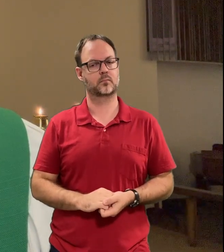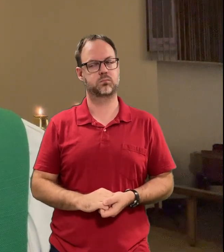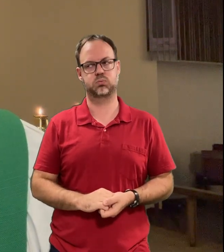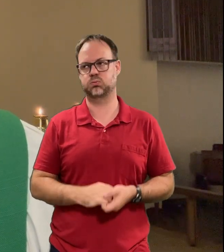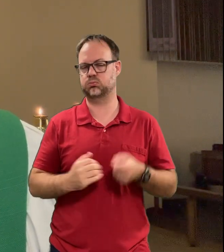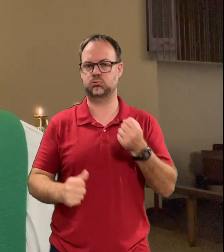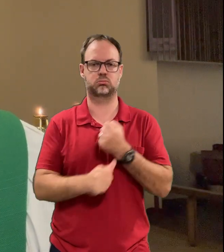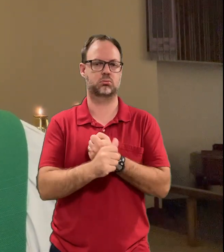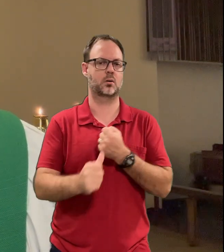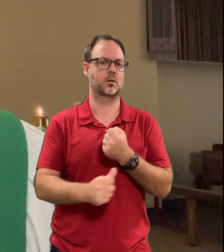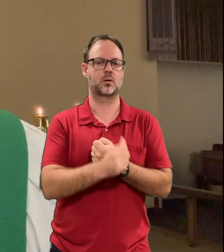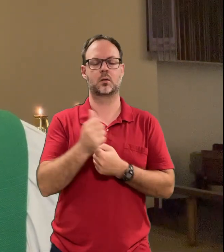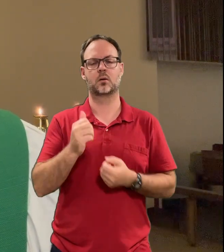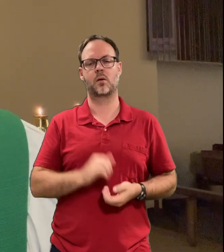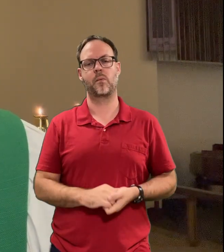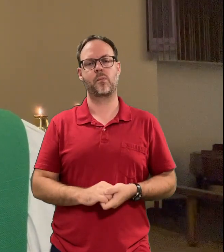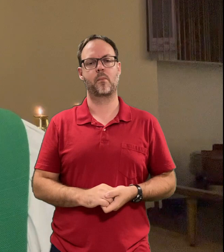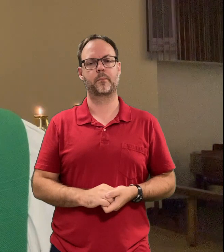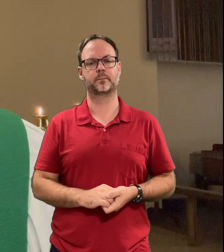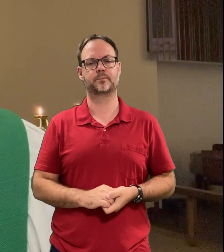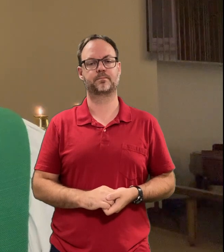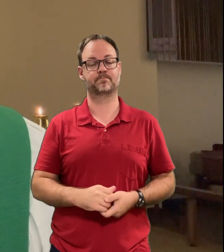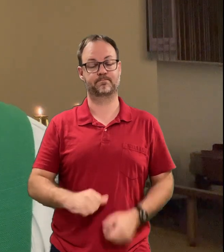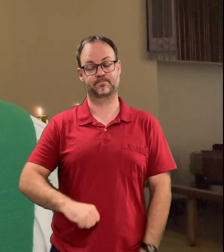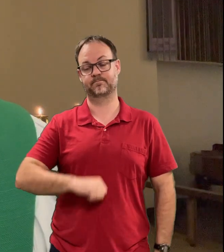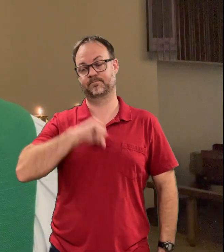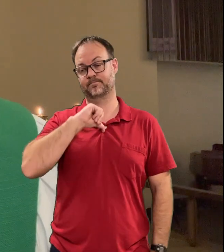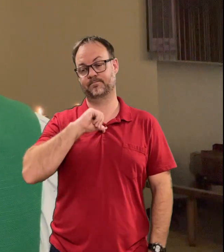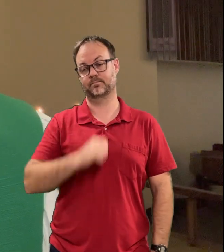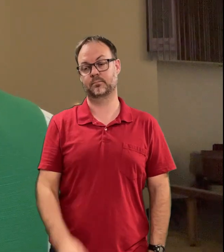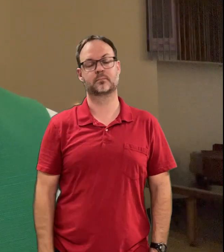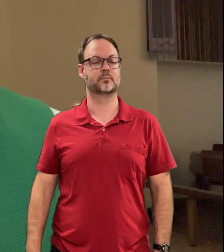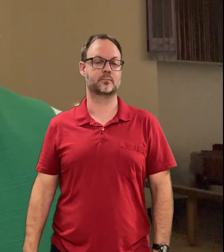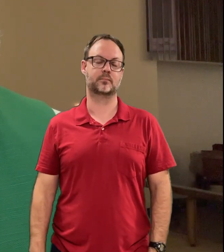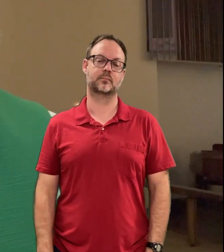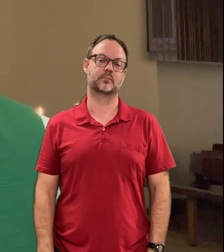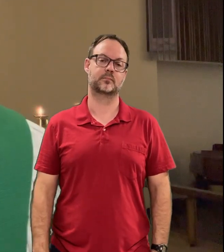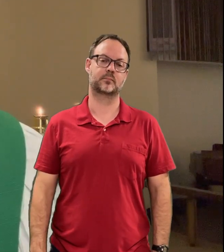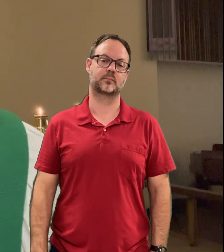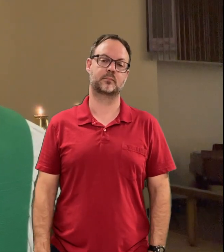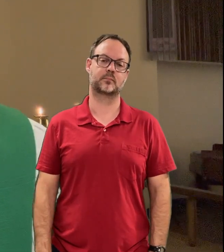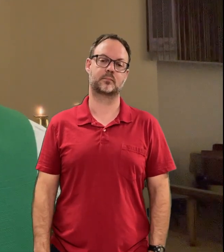That's a danger. That is pride.